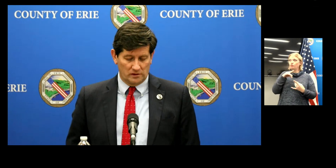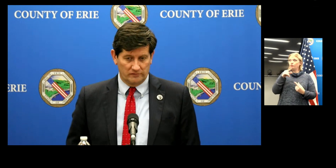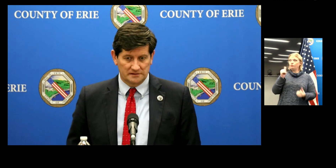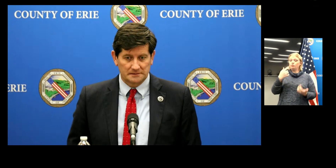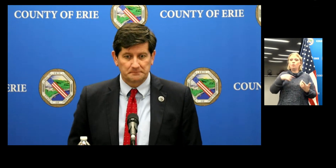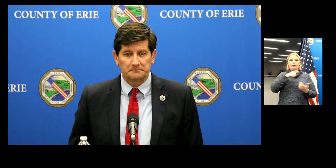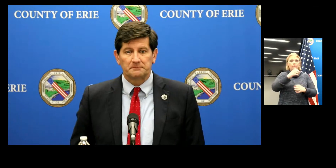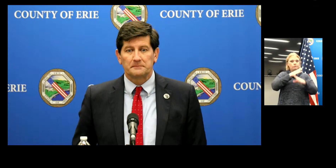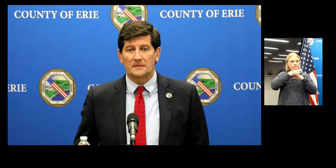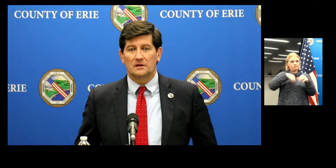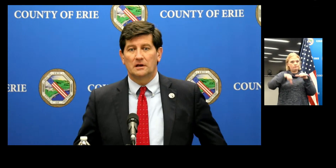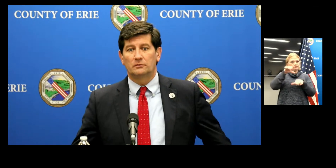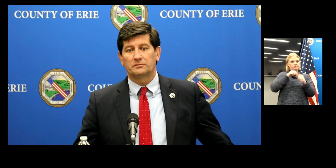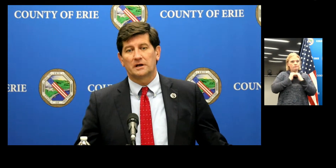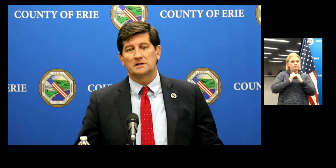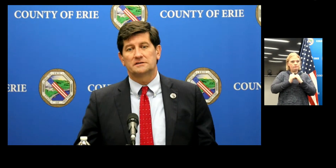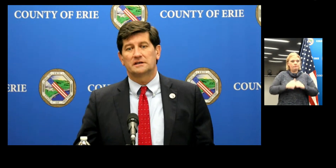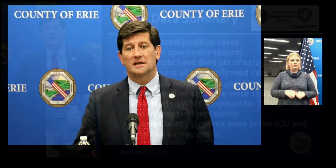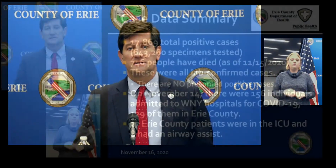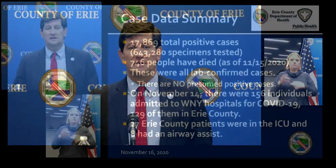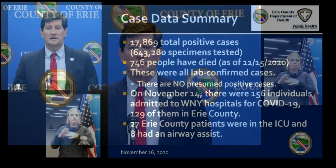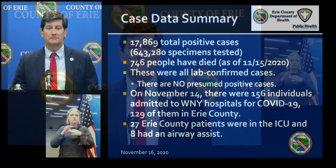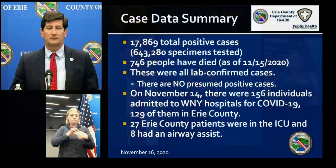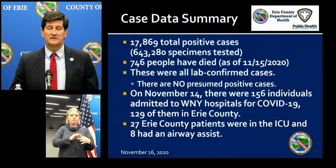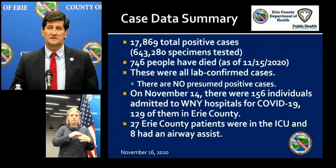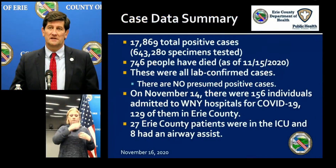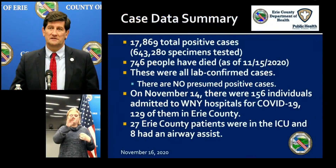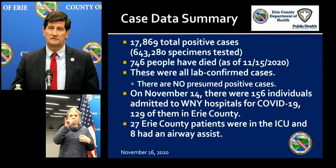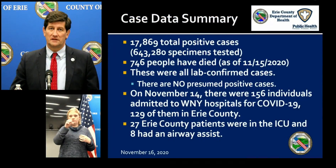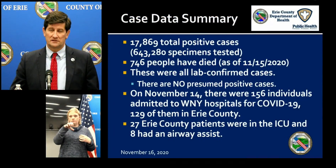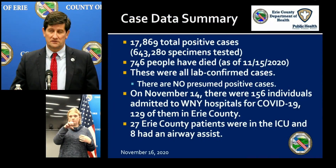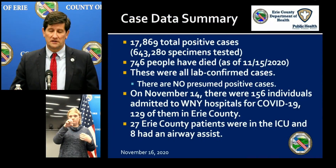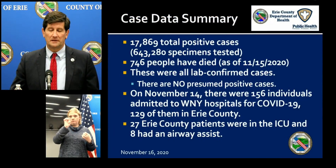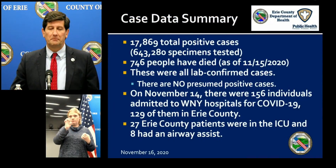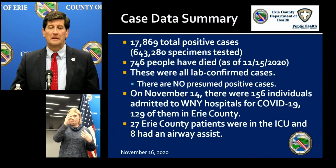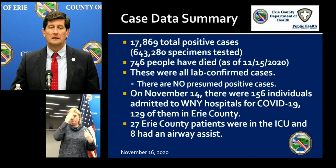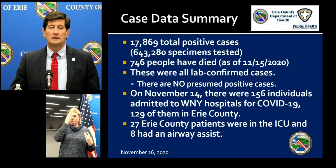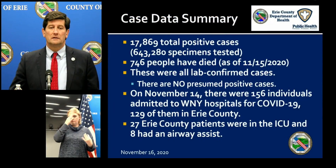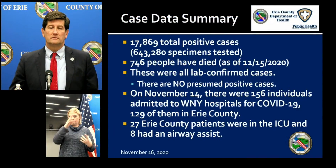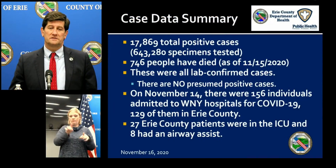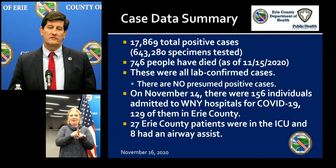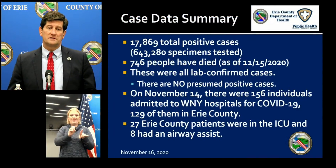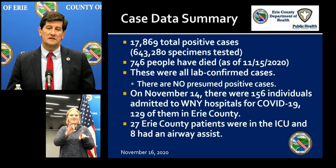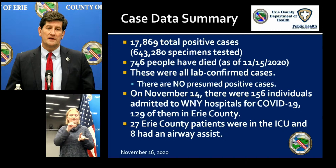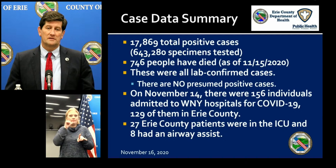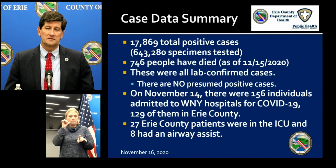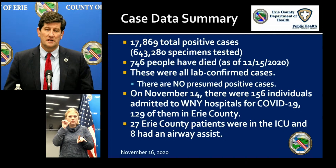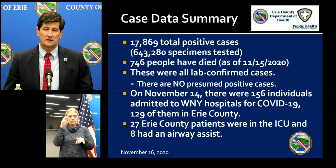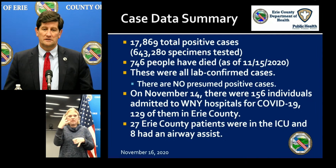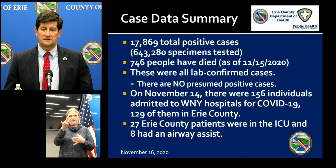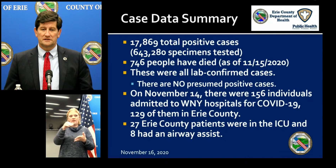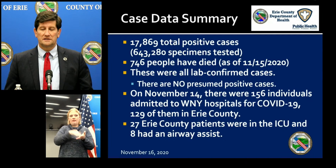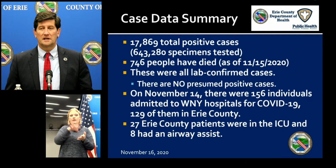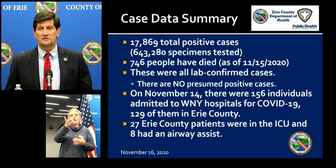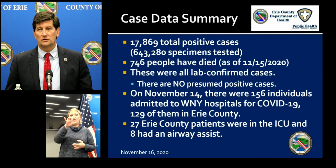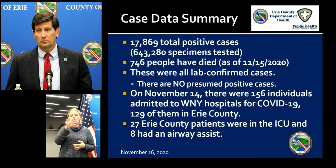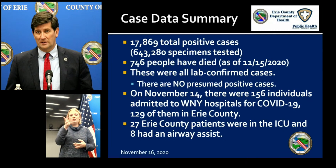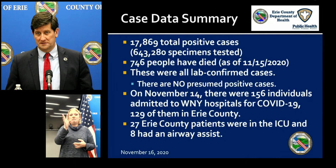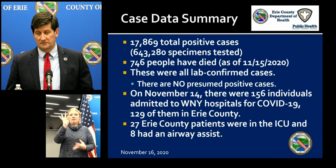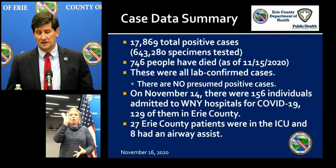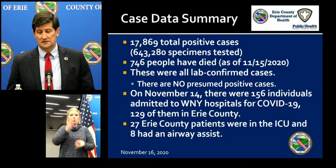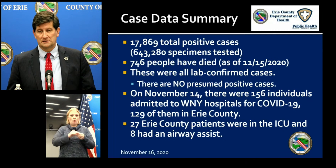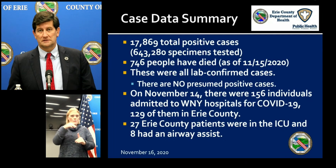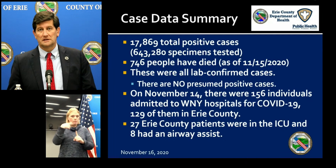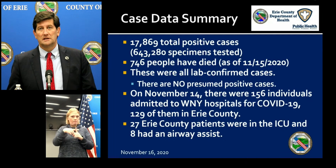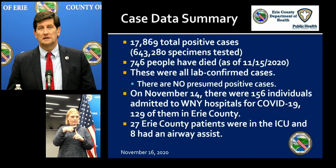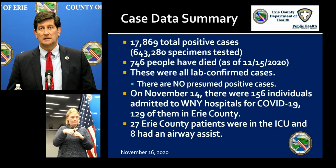every one of us. With regards to the case data, this is as of yesterday. There were 17,869 total